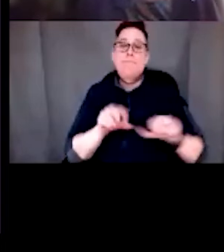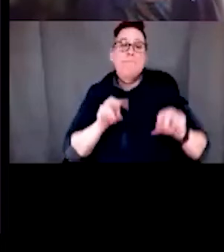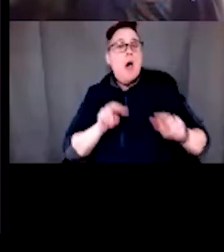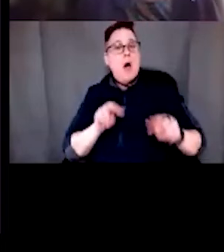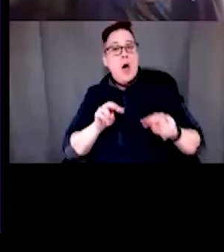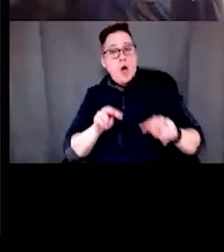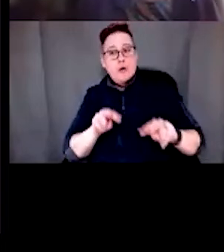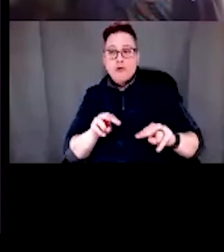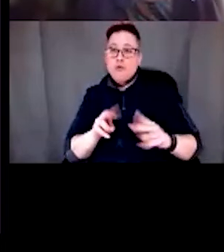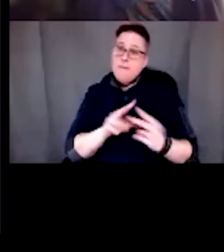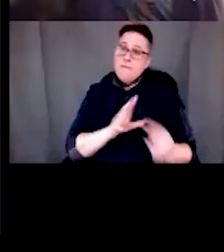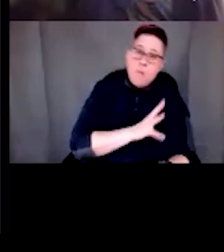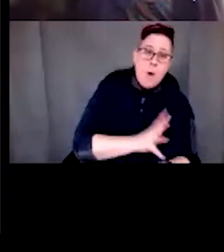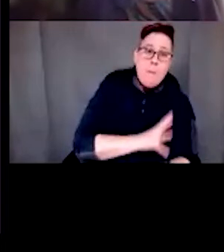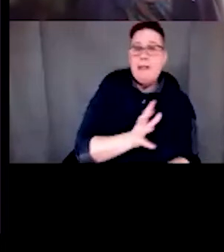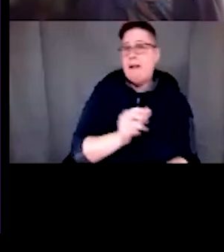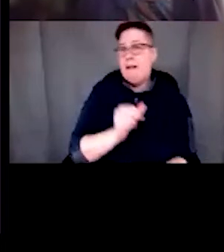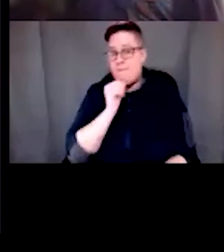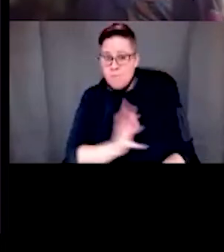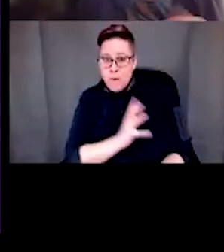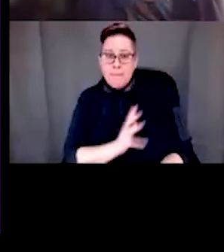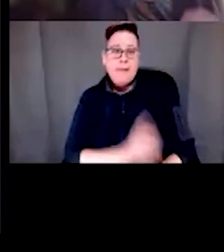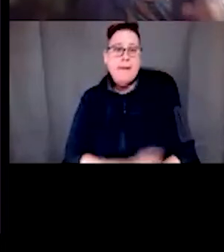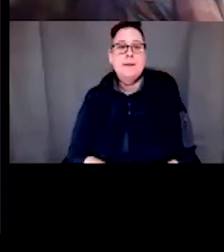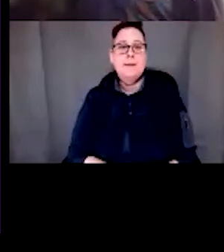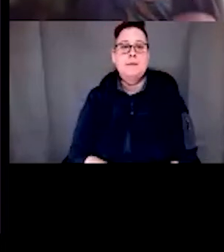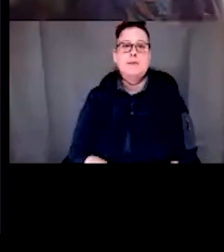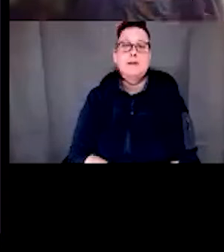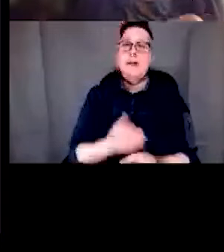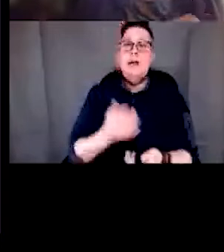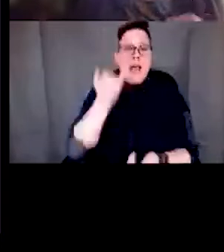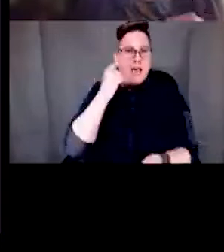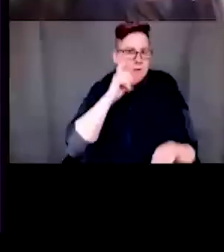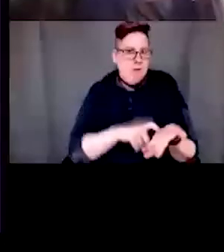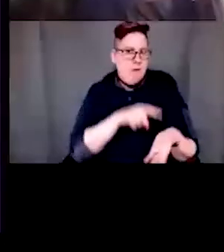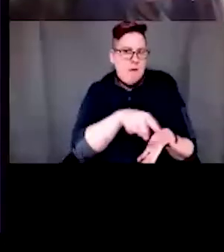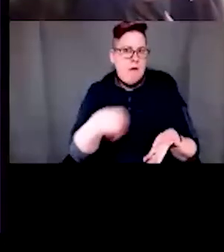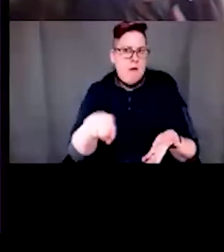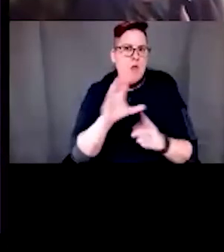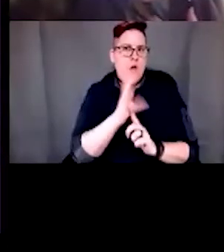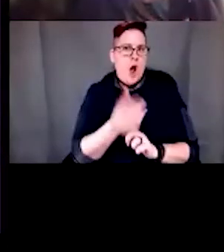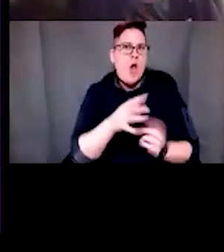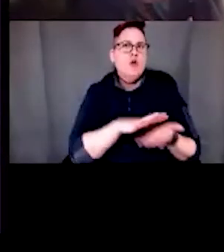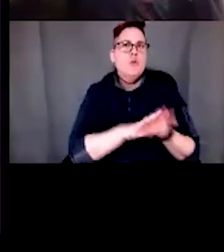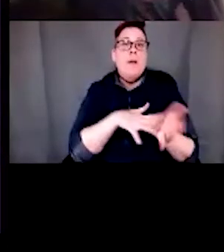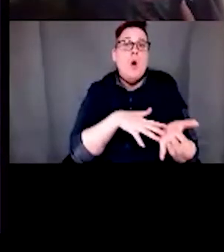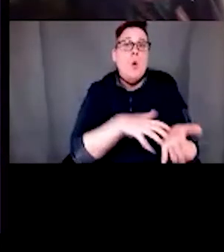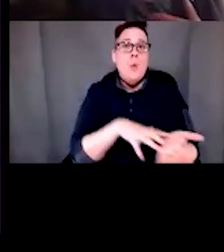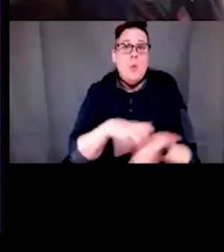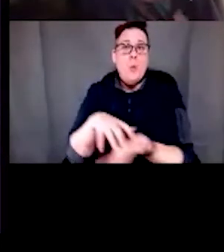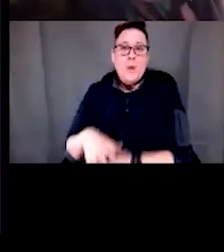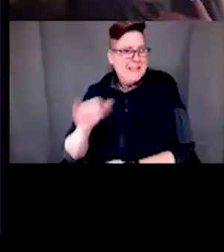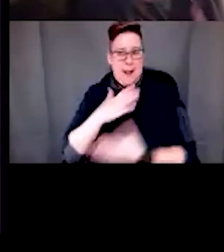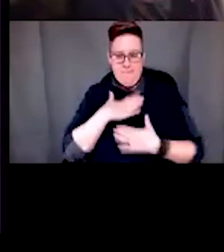monitored, either formally or indirectly. And evidence of any weakening of the culture, just like in your body, has